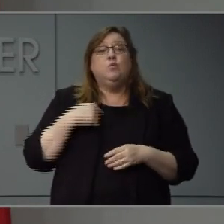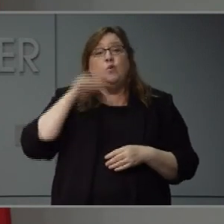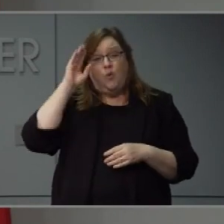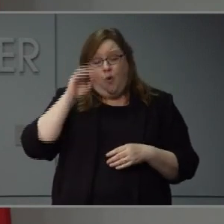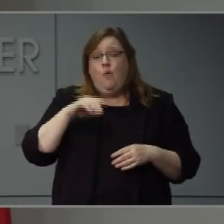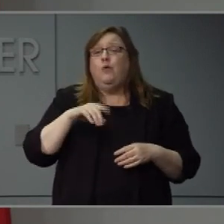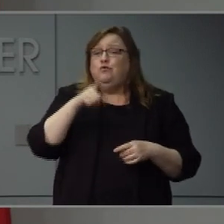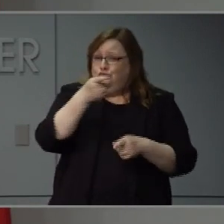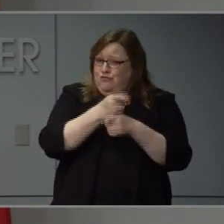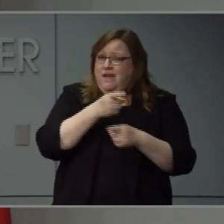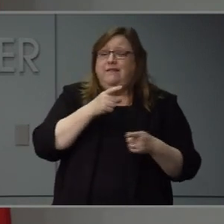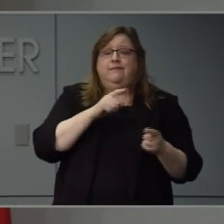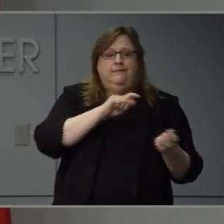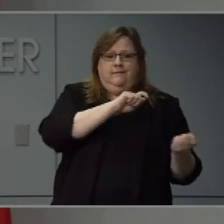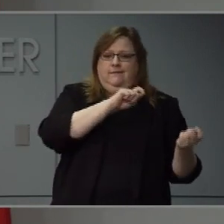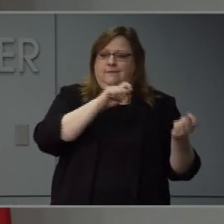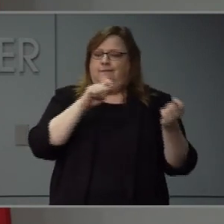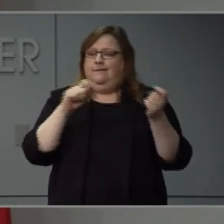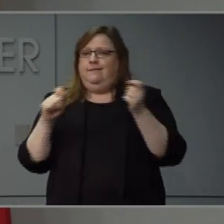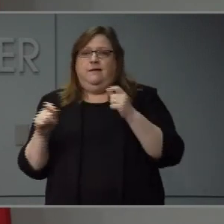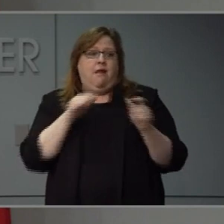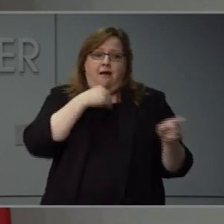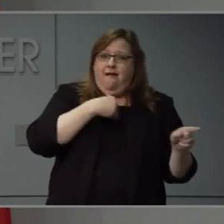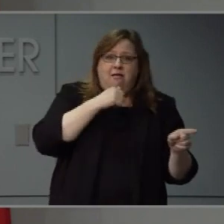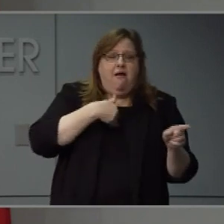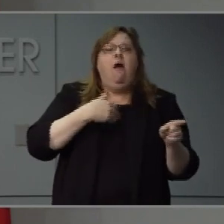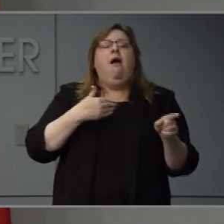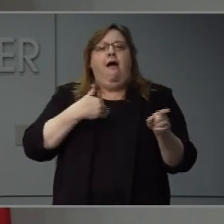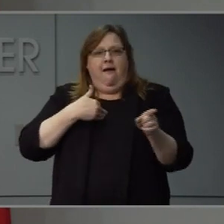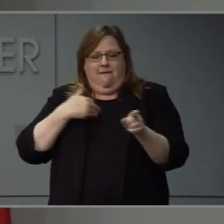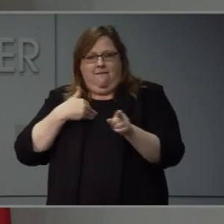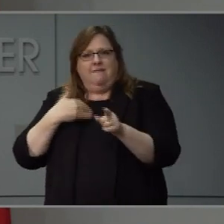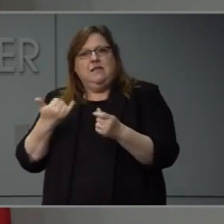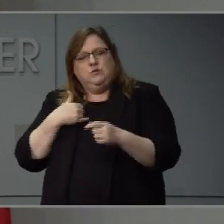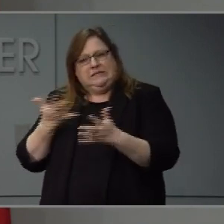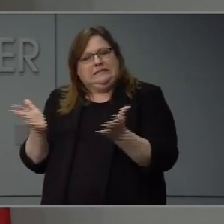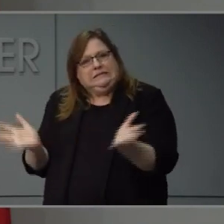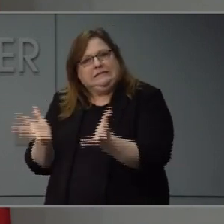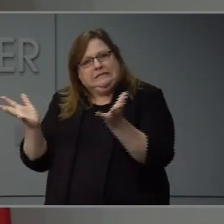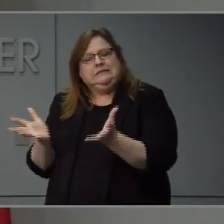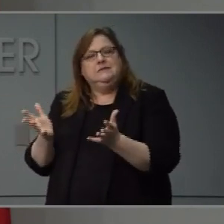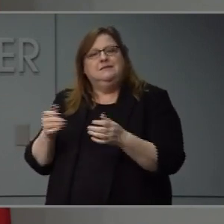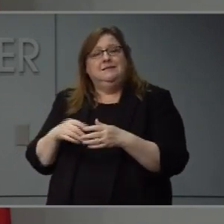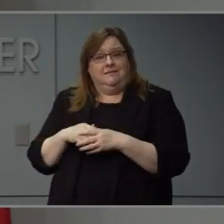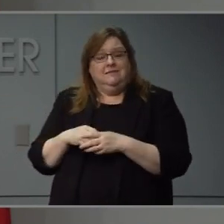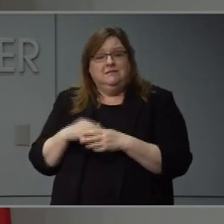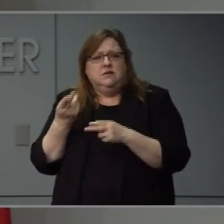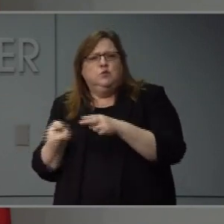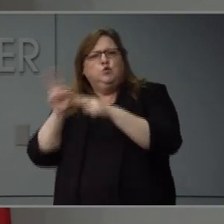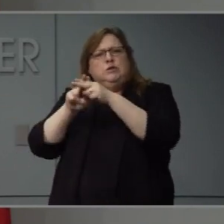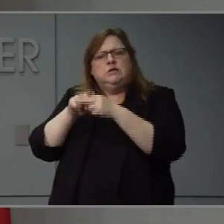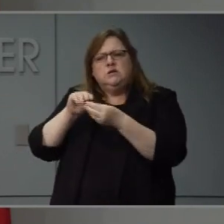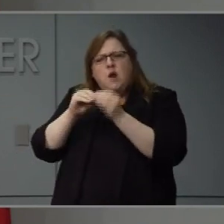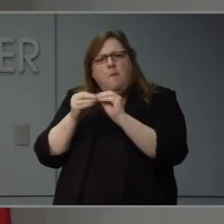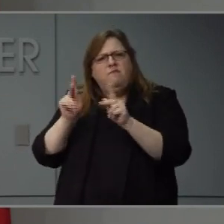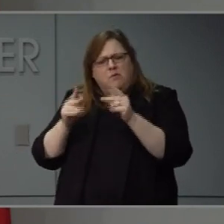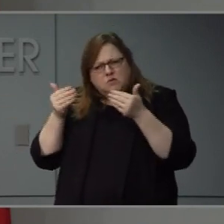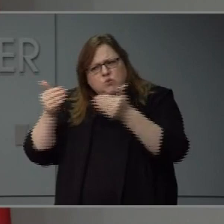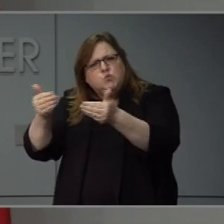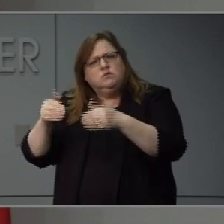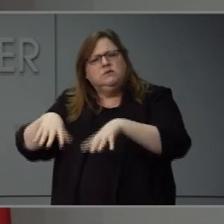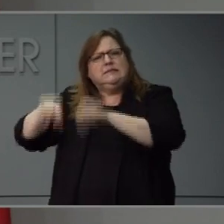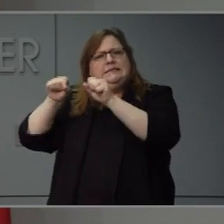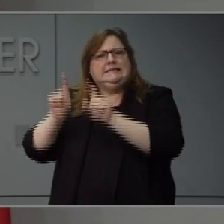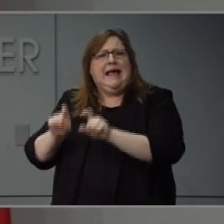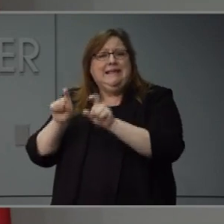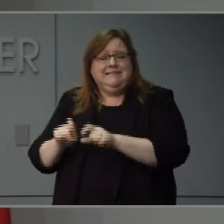we've moved through this crisis, but now we're in the time where we really want to turn up our testing. Not that we haven't